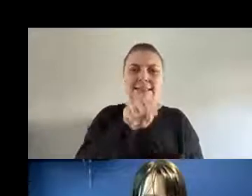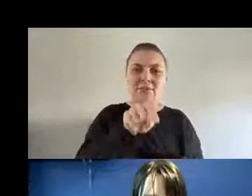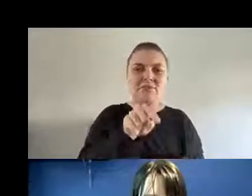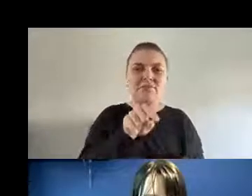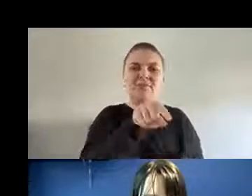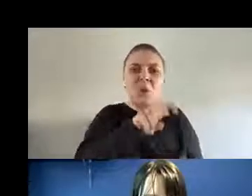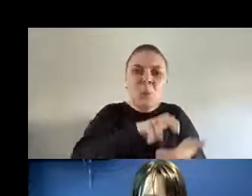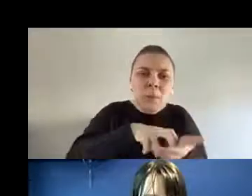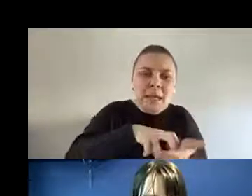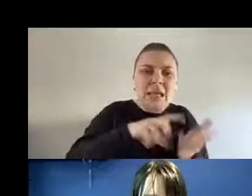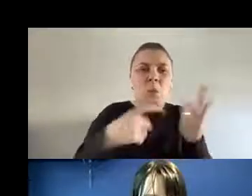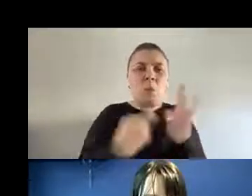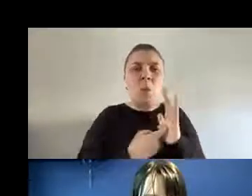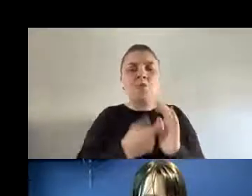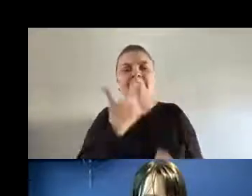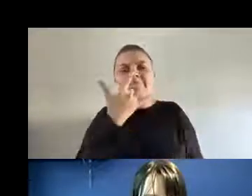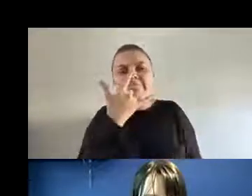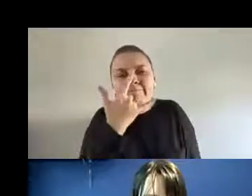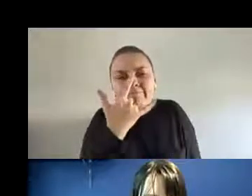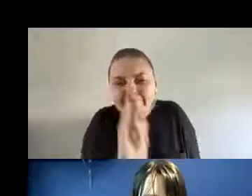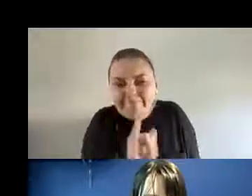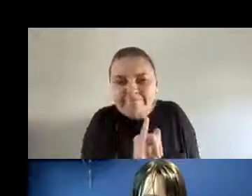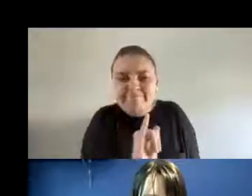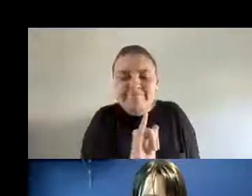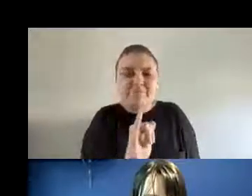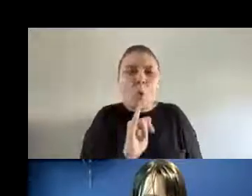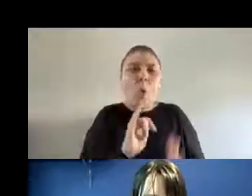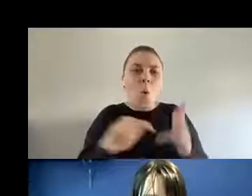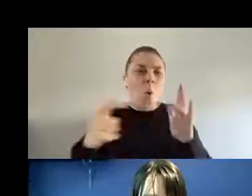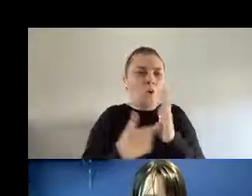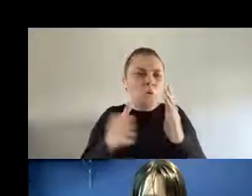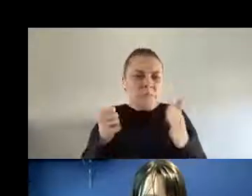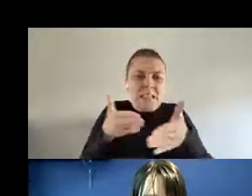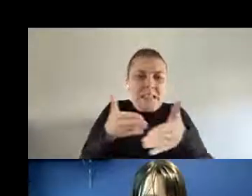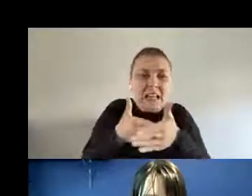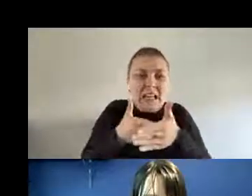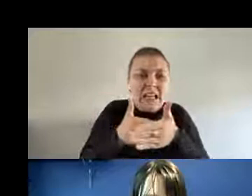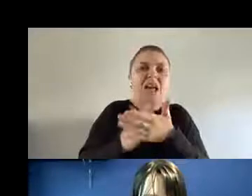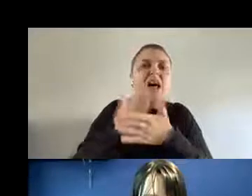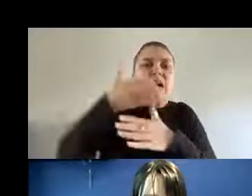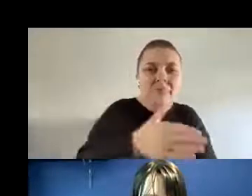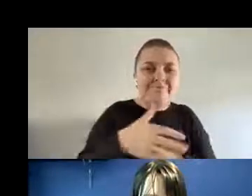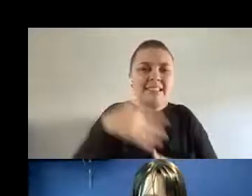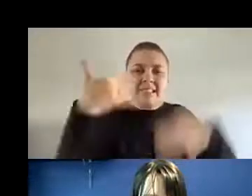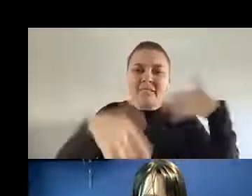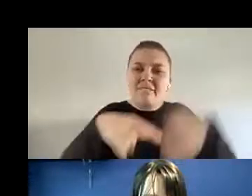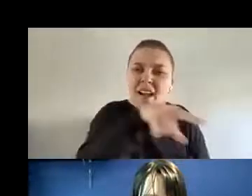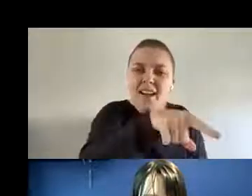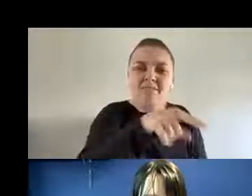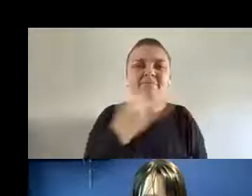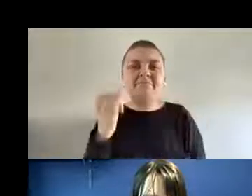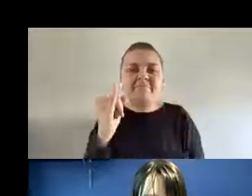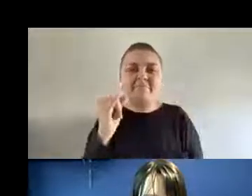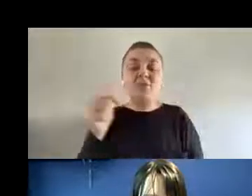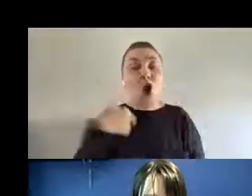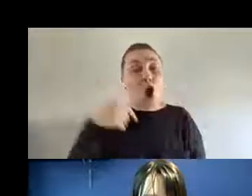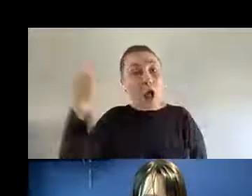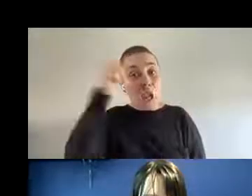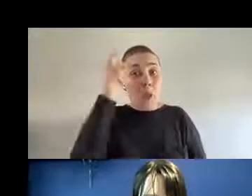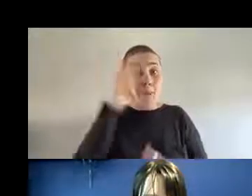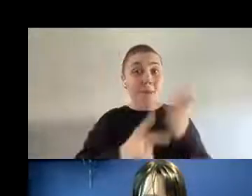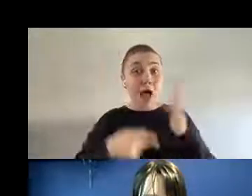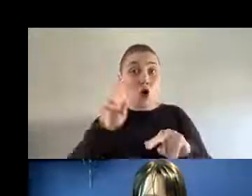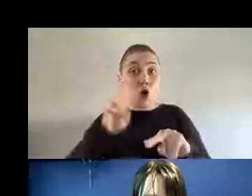weakness or a misfortune to be overcome and suffered through. And I know that, you know, I'm a part of a